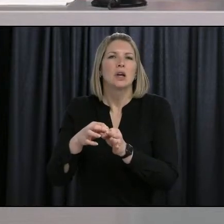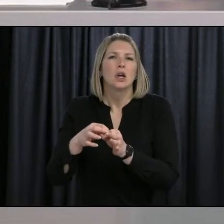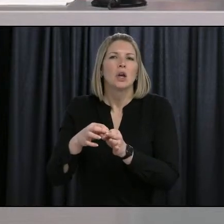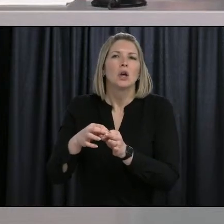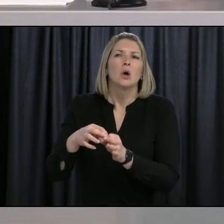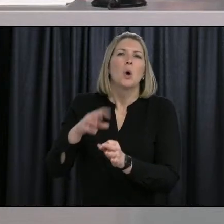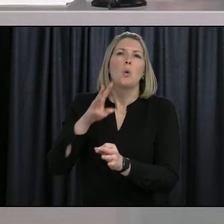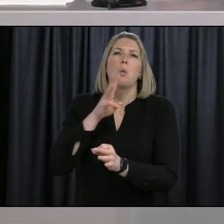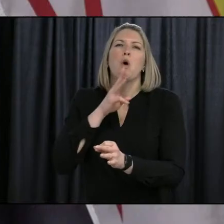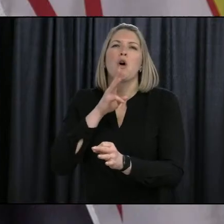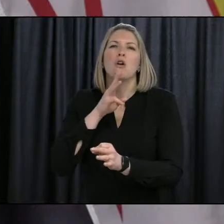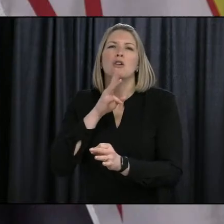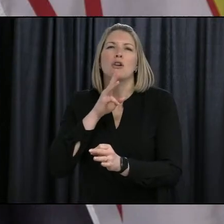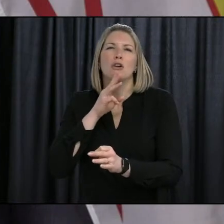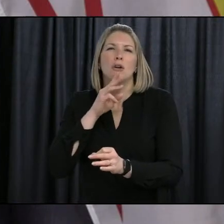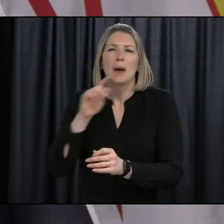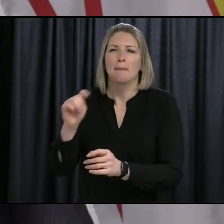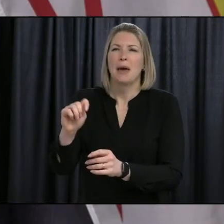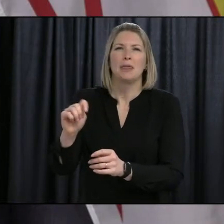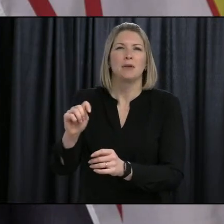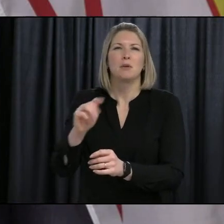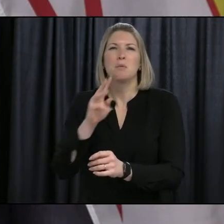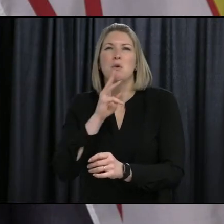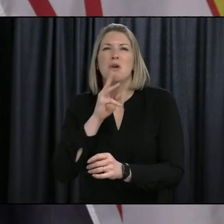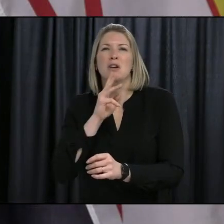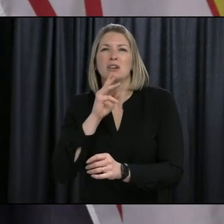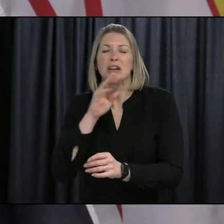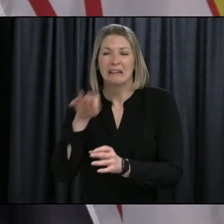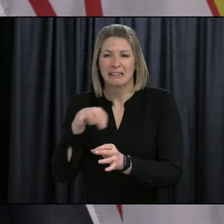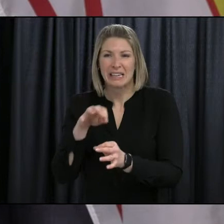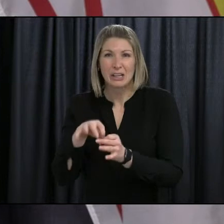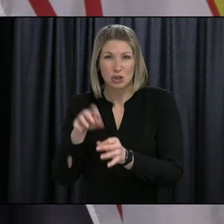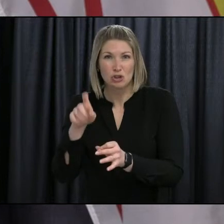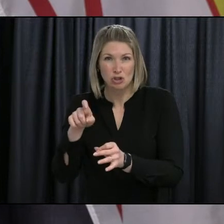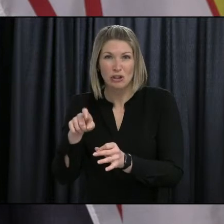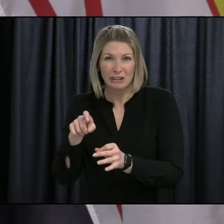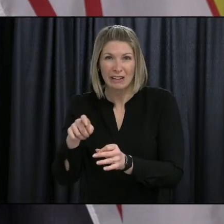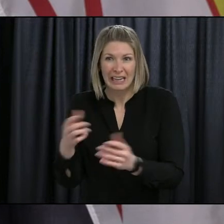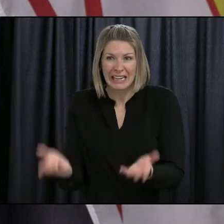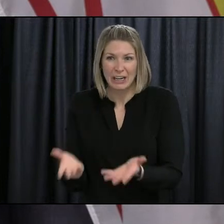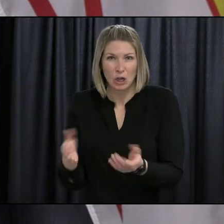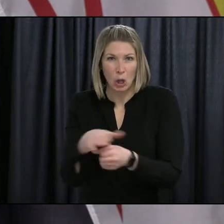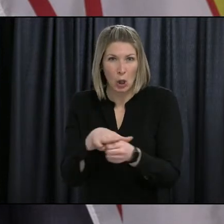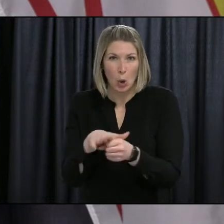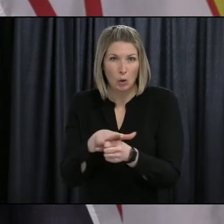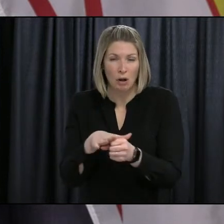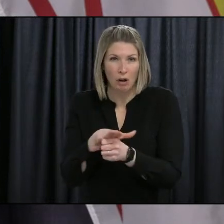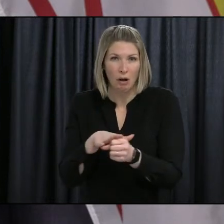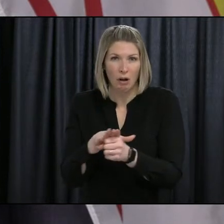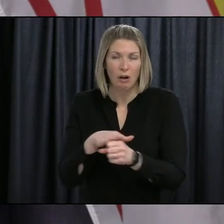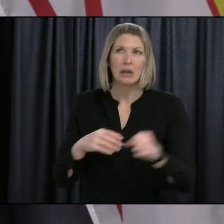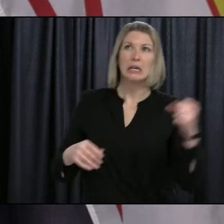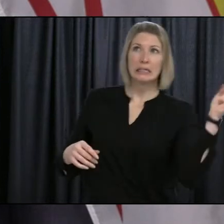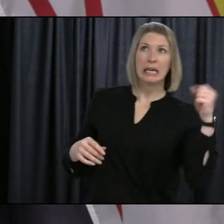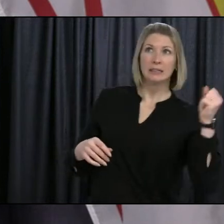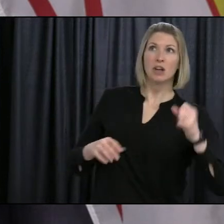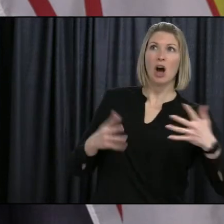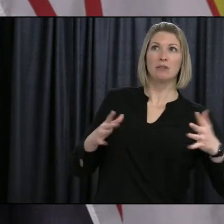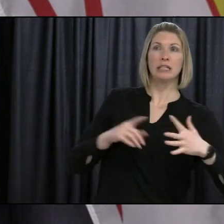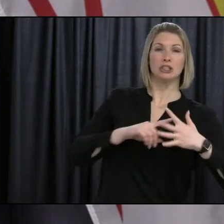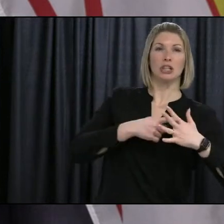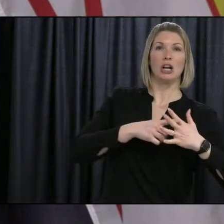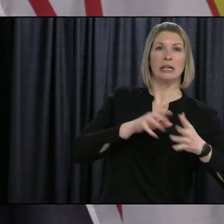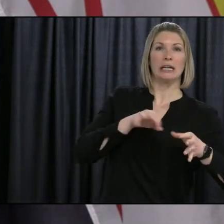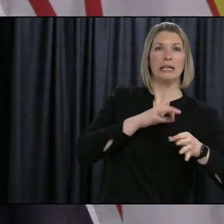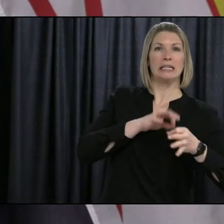now? Yeah, and in fact, we have started that. So it's starting here in the metro region, and